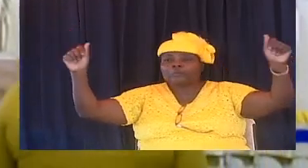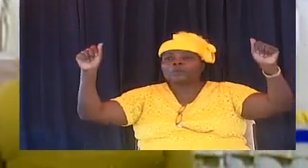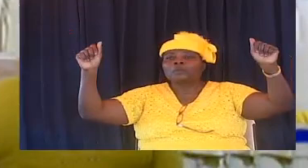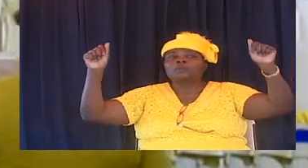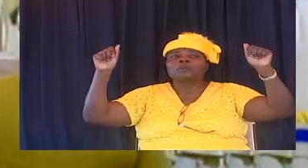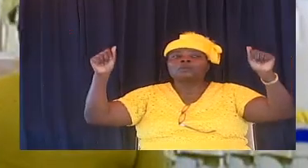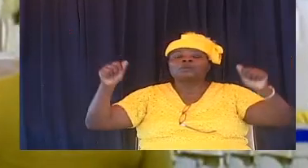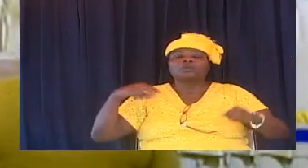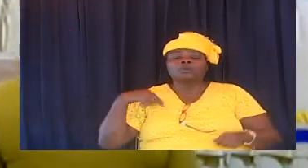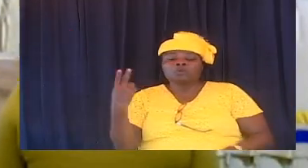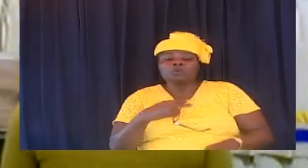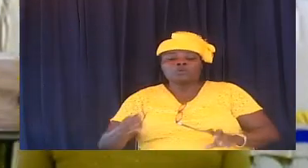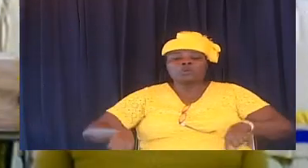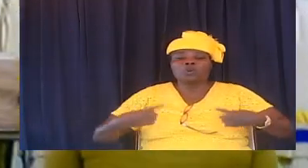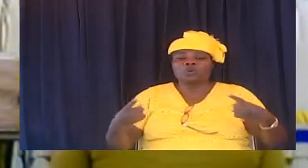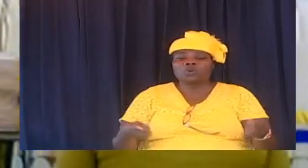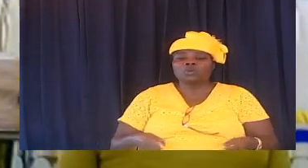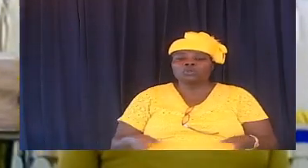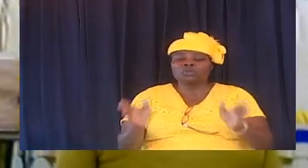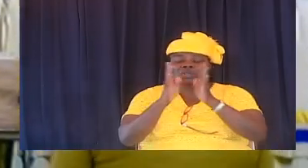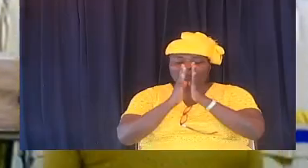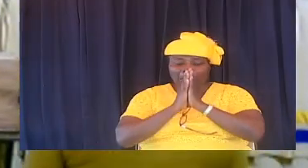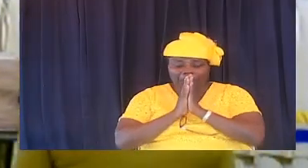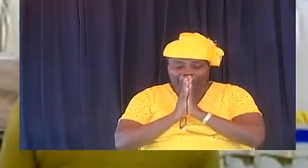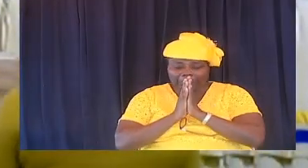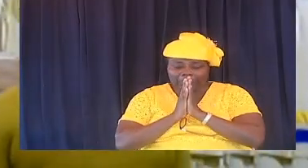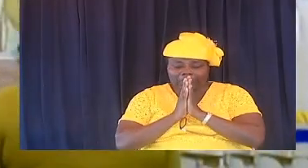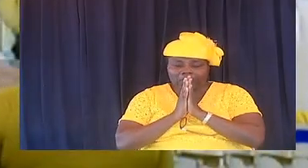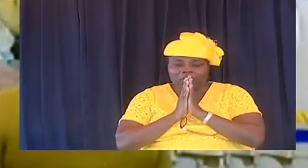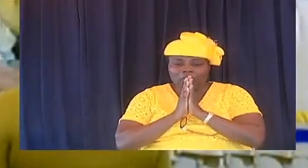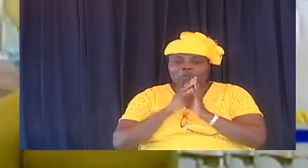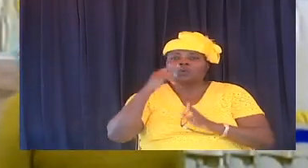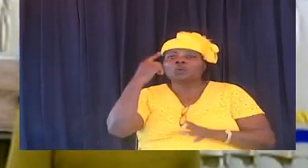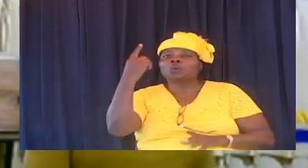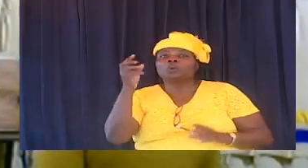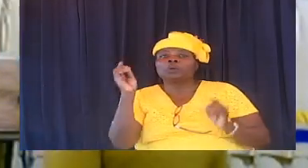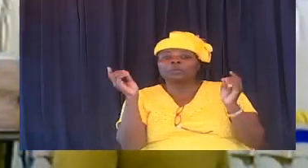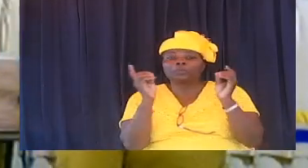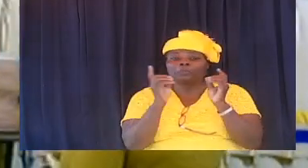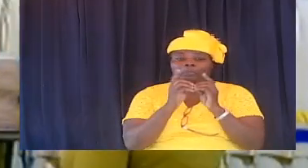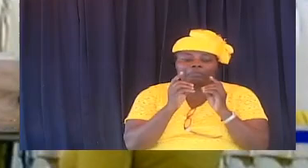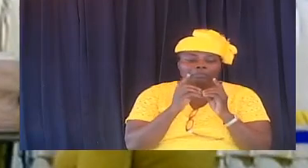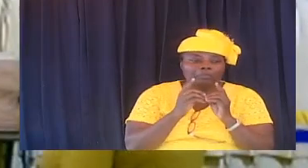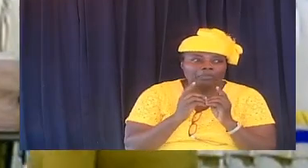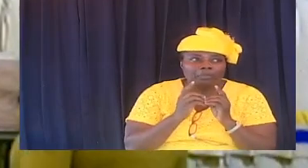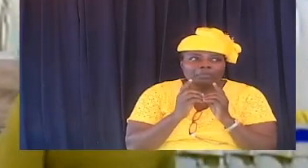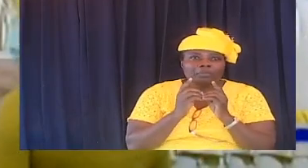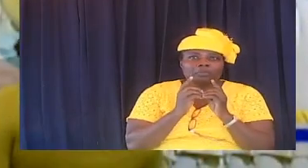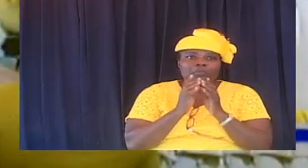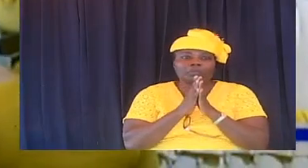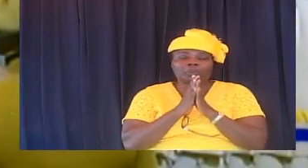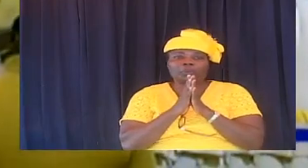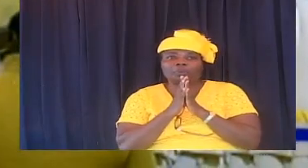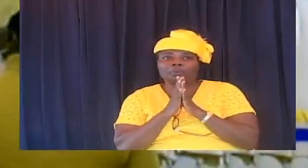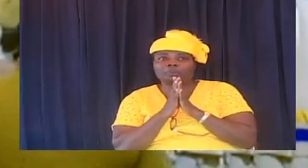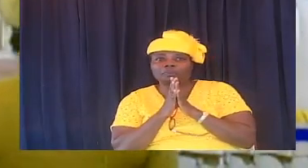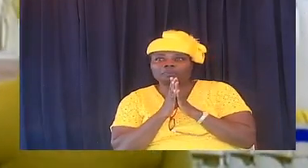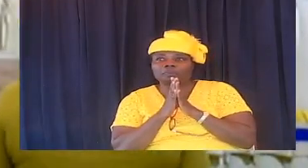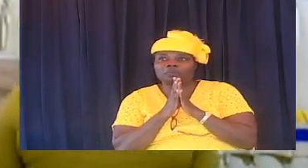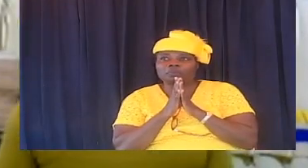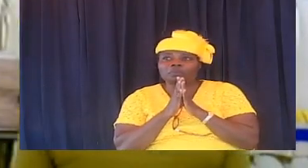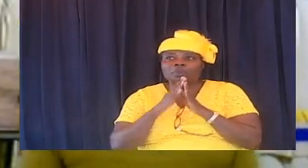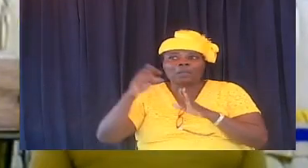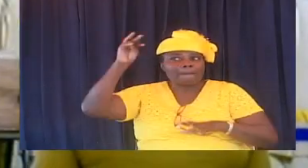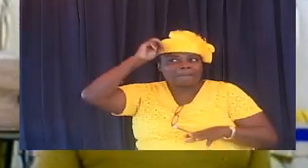Approach the throne of grace. We have one prayer request, and it's from Sister Marcia Lawson